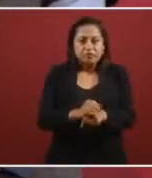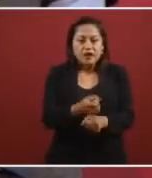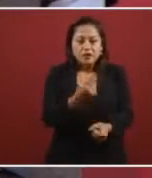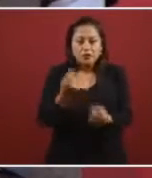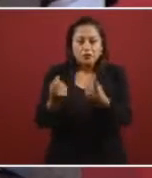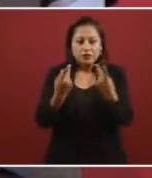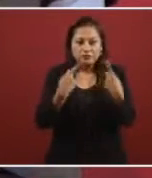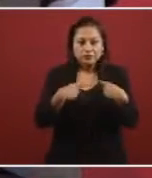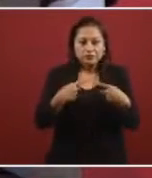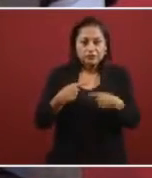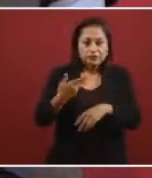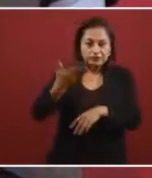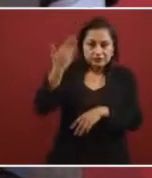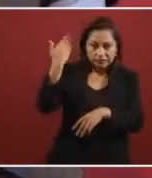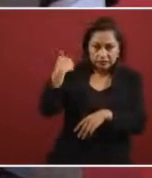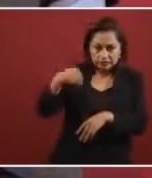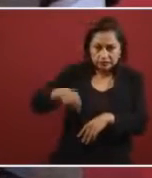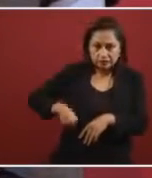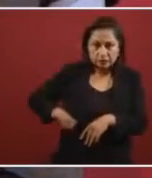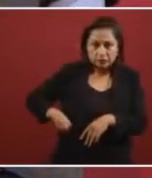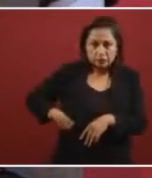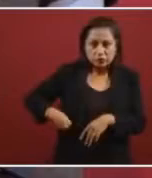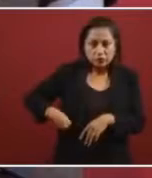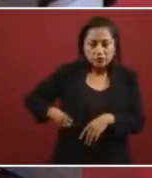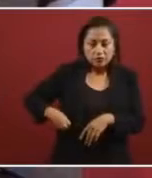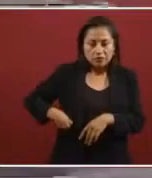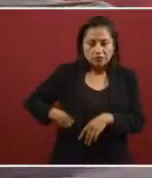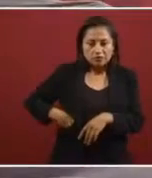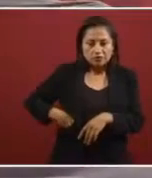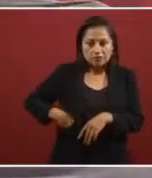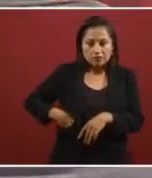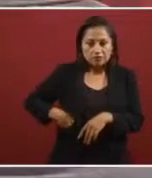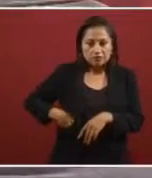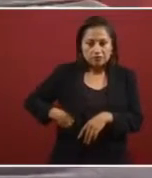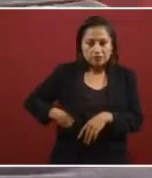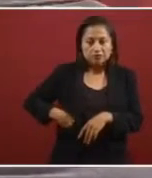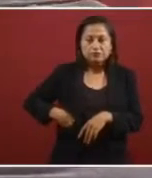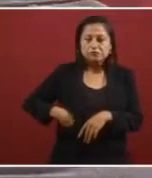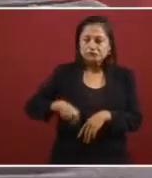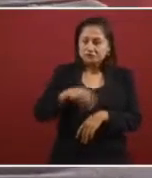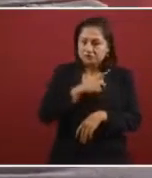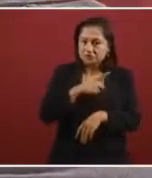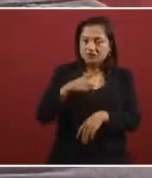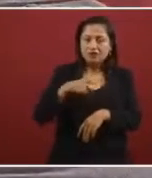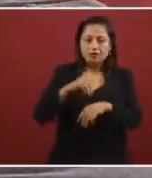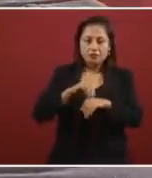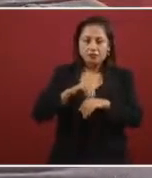in these acts, hechos, se tiene que saber. then it has to be known.